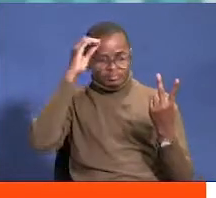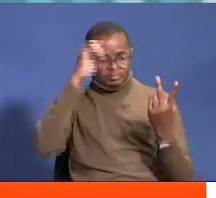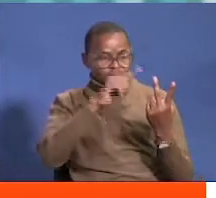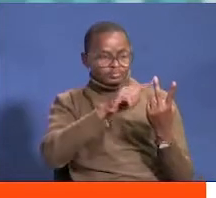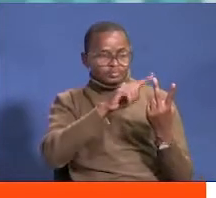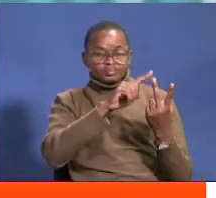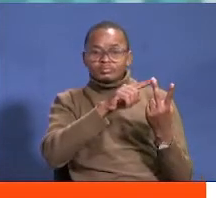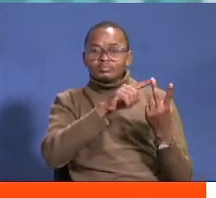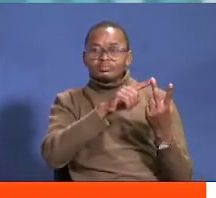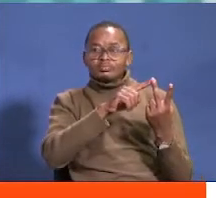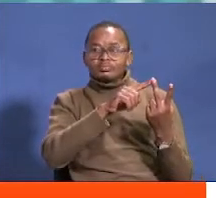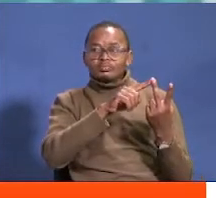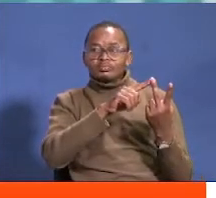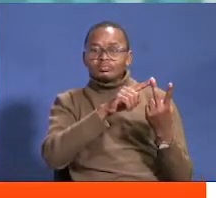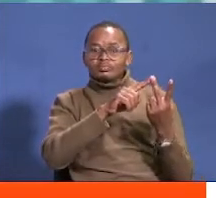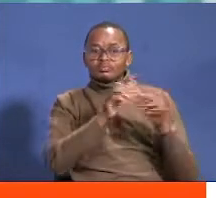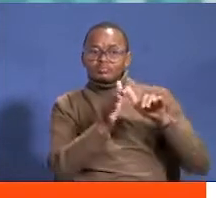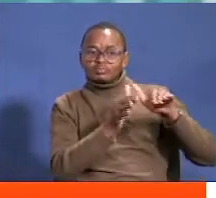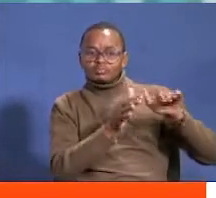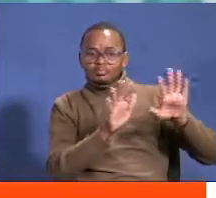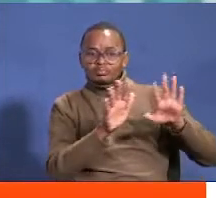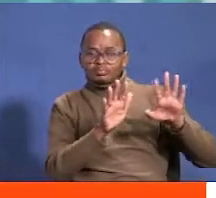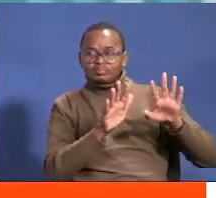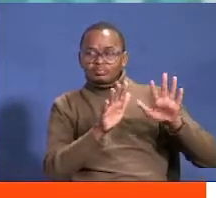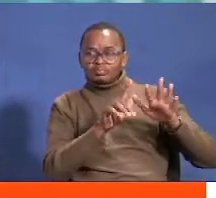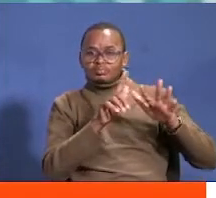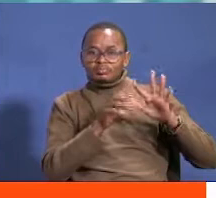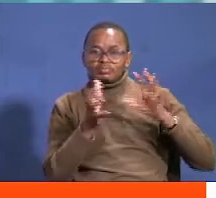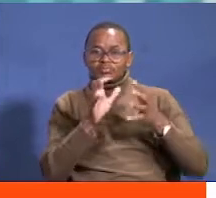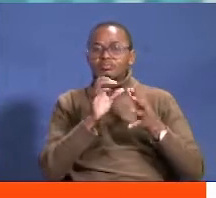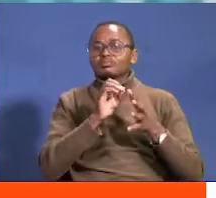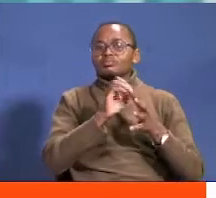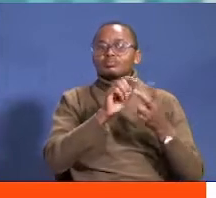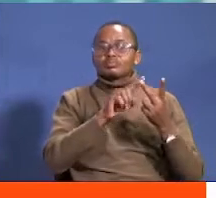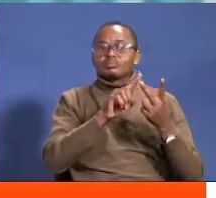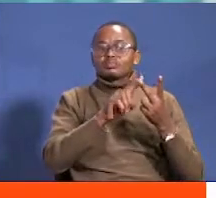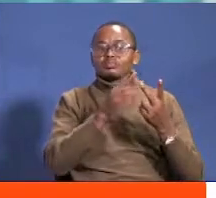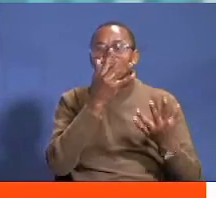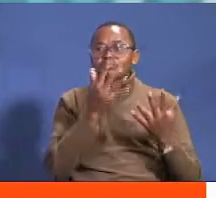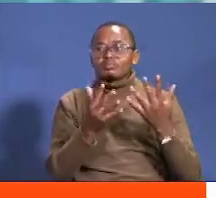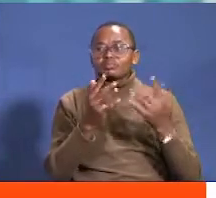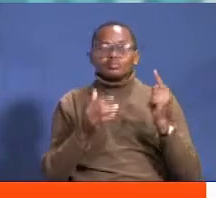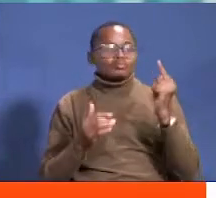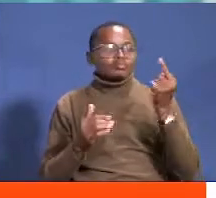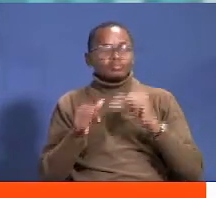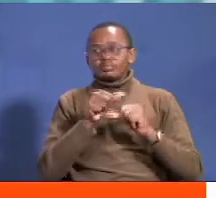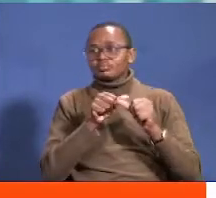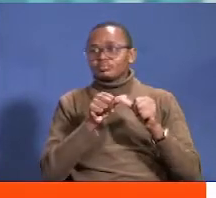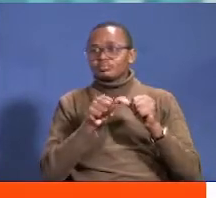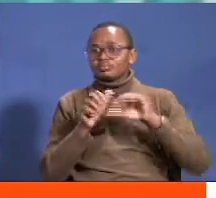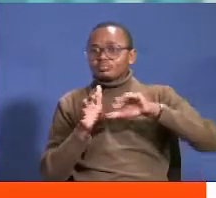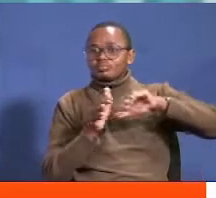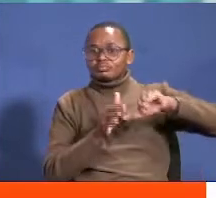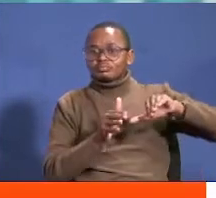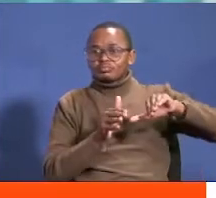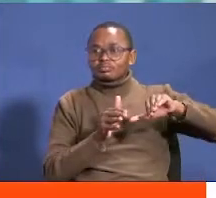We either, ignore it, it deals with us, that is now climate change. Or we either, first one is about we either ignore it, it